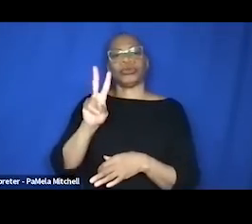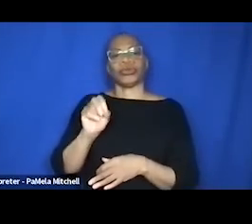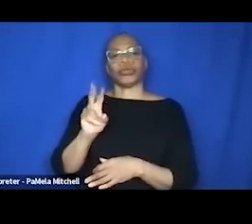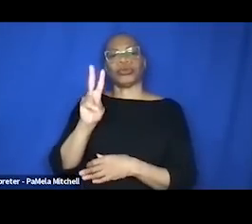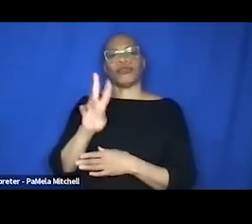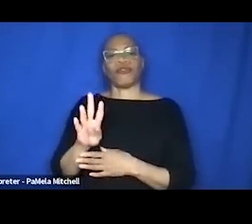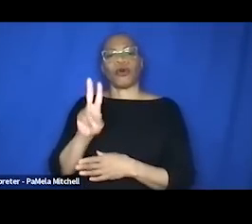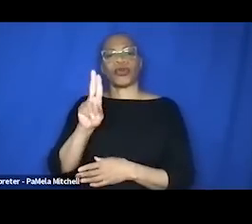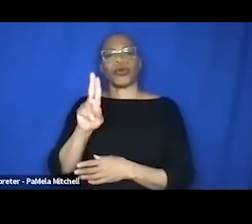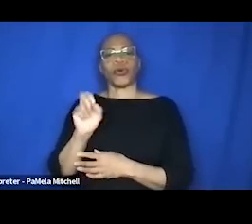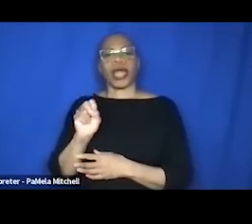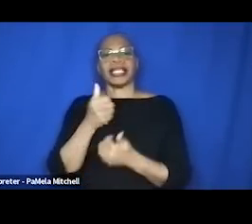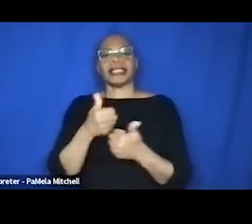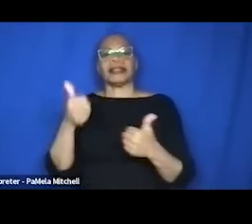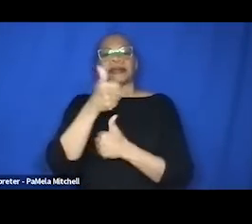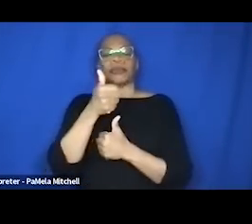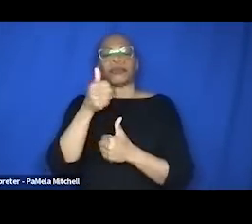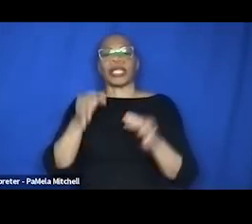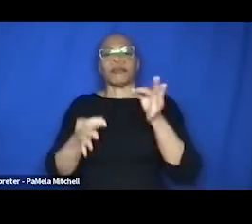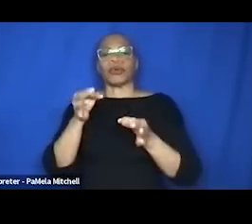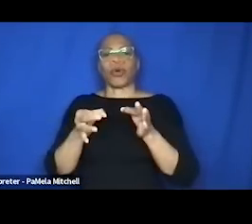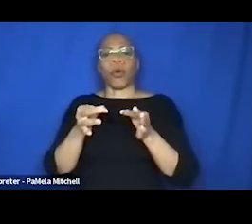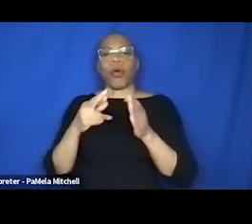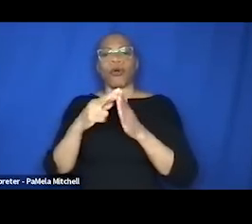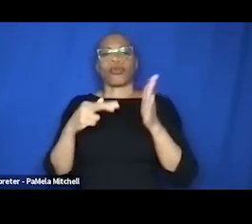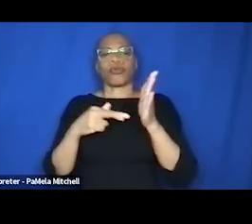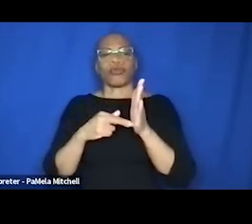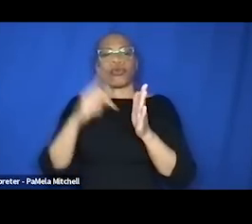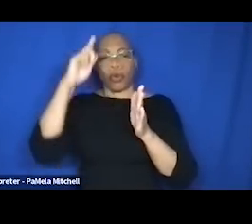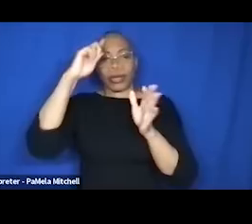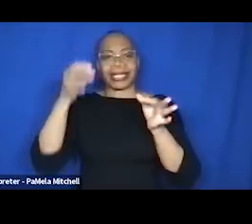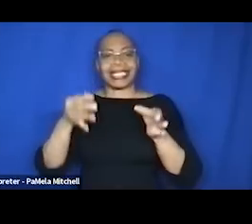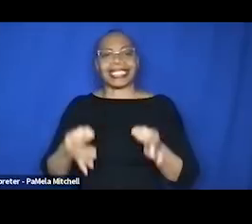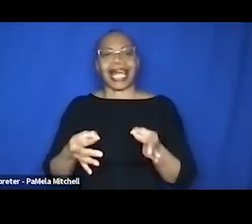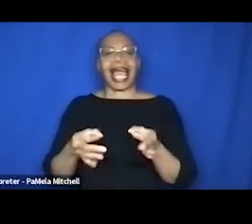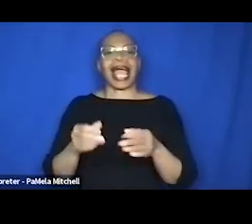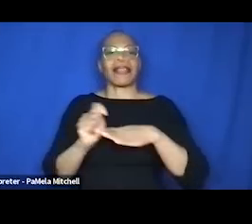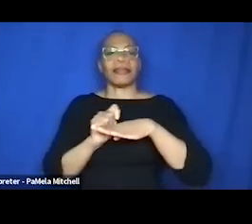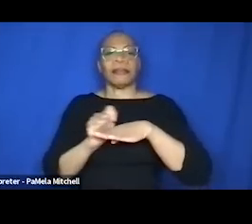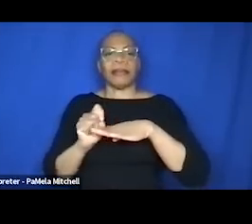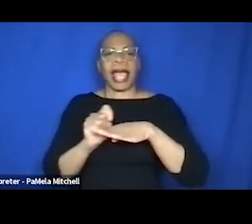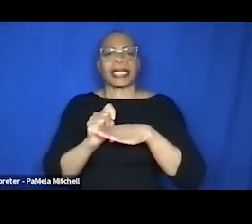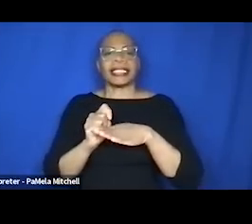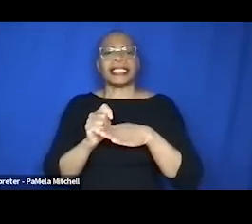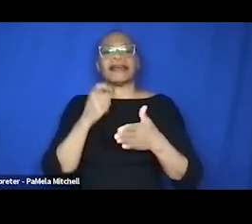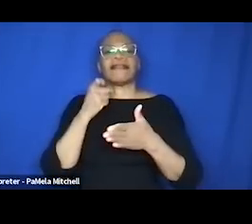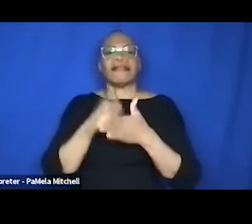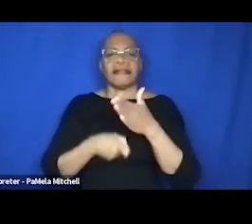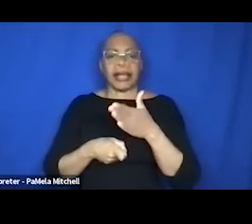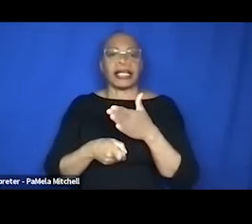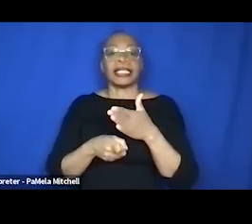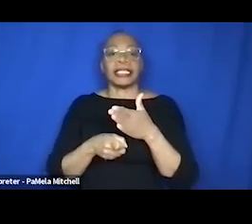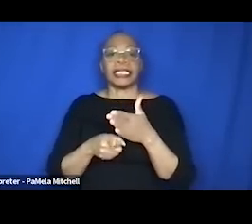Court ruled that the practice of fining and ticketing people who sleep in public does not violate the Constitution's ban on cruel and